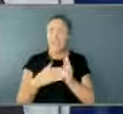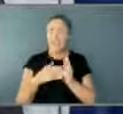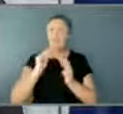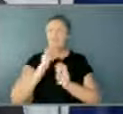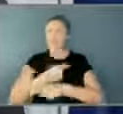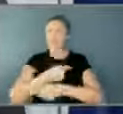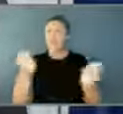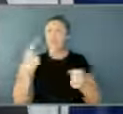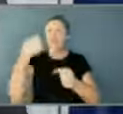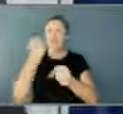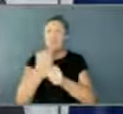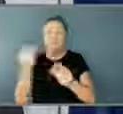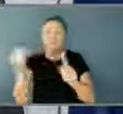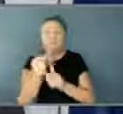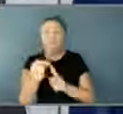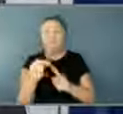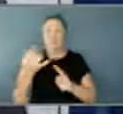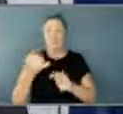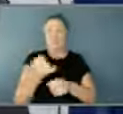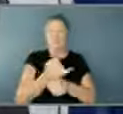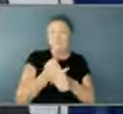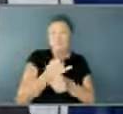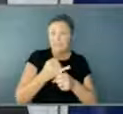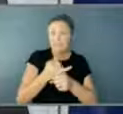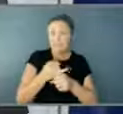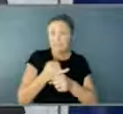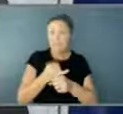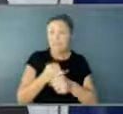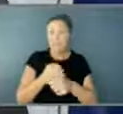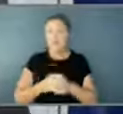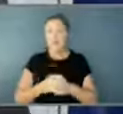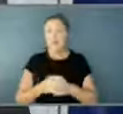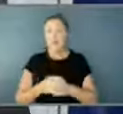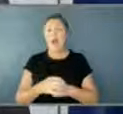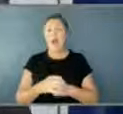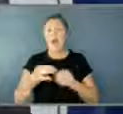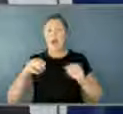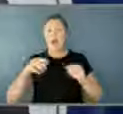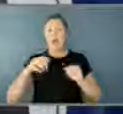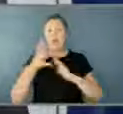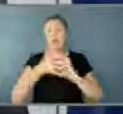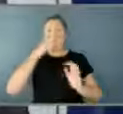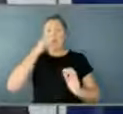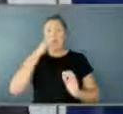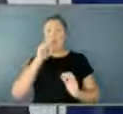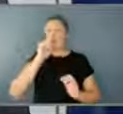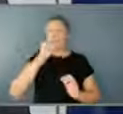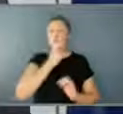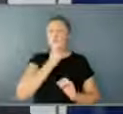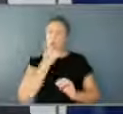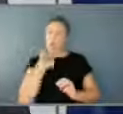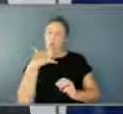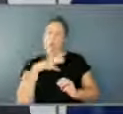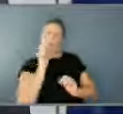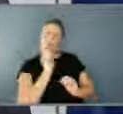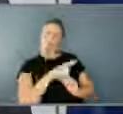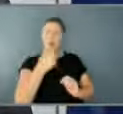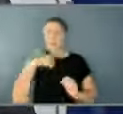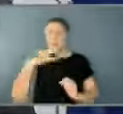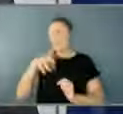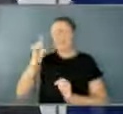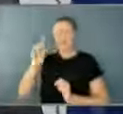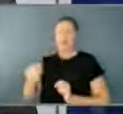state-run clinics. So in the main, there won't be a choice, and I think both vaccines are extremely good, and I would be very